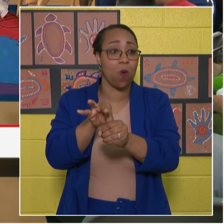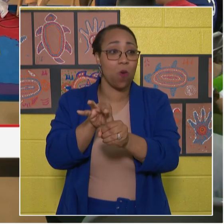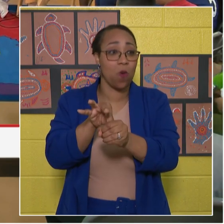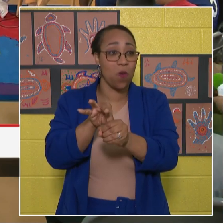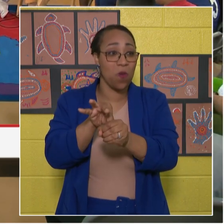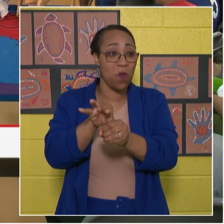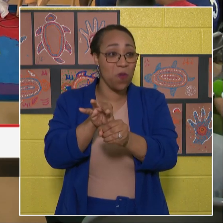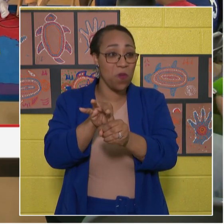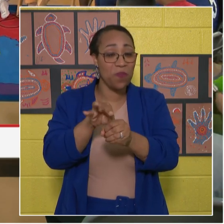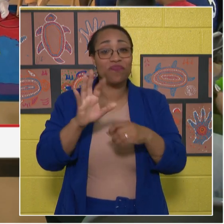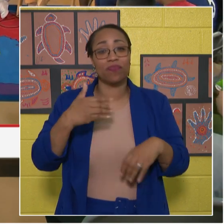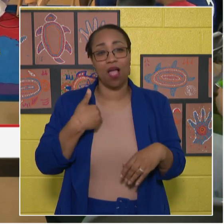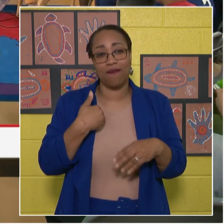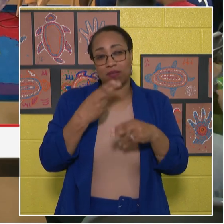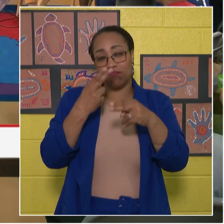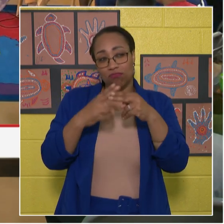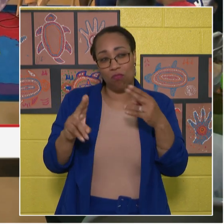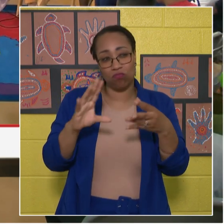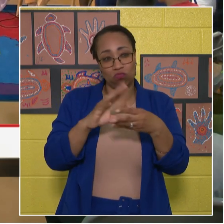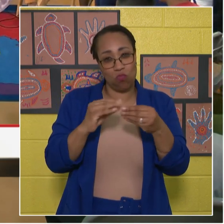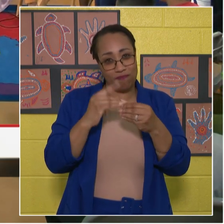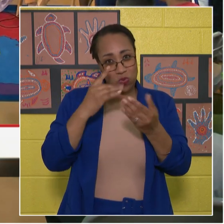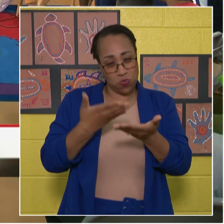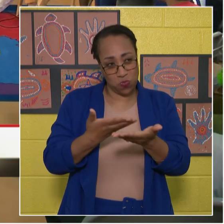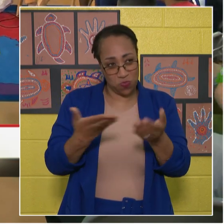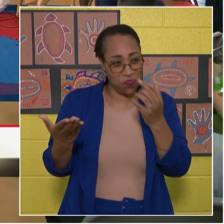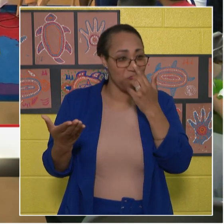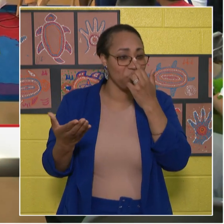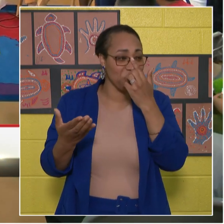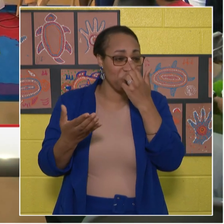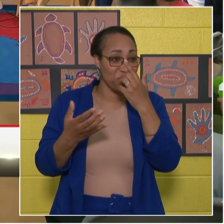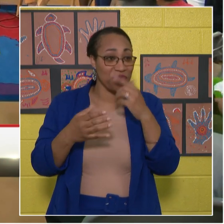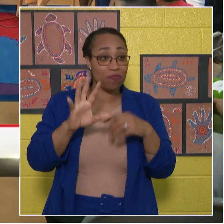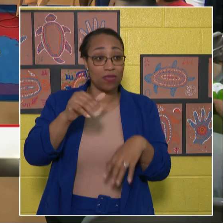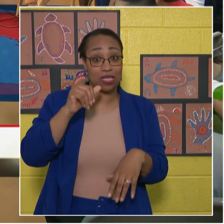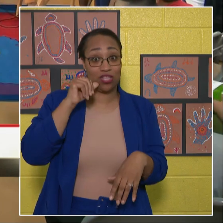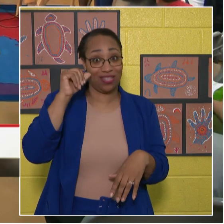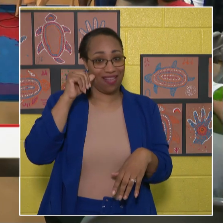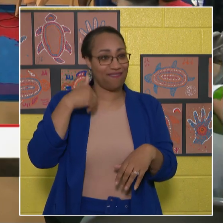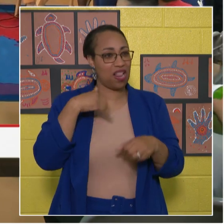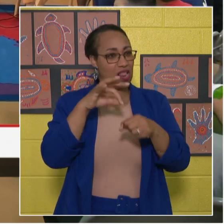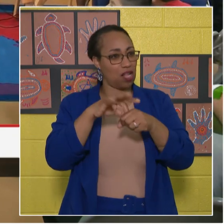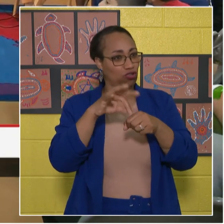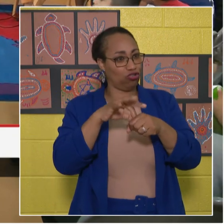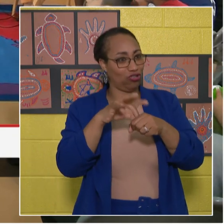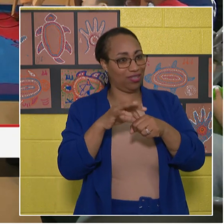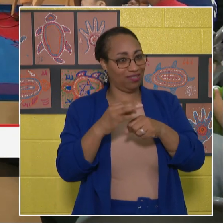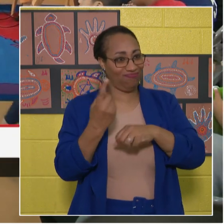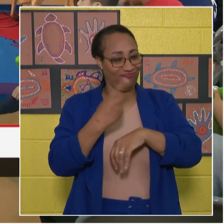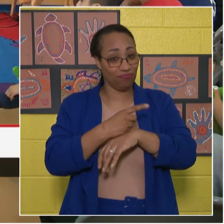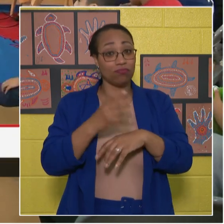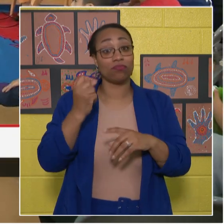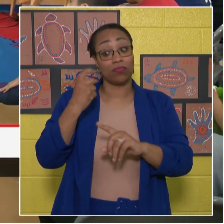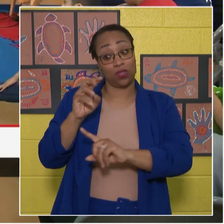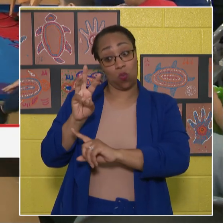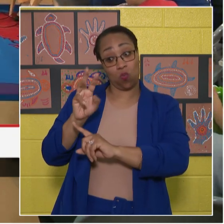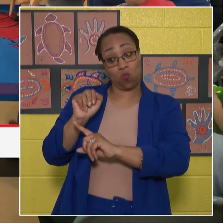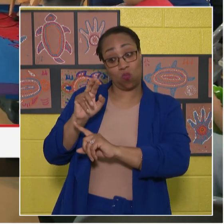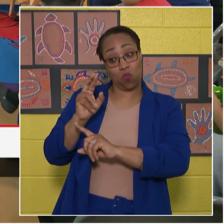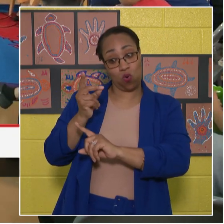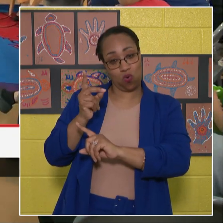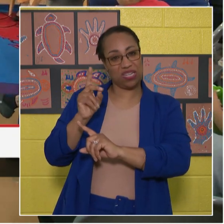you. There was an election yesterday in Ward 7, which is a part of the city. And right now,